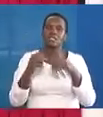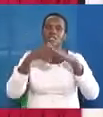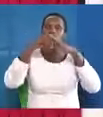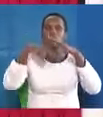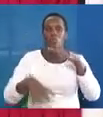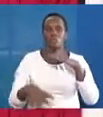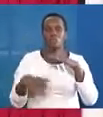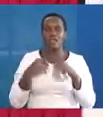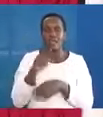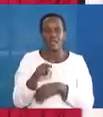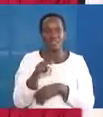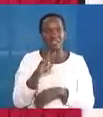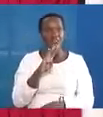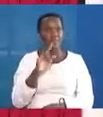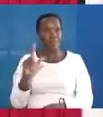this referendum bill